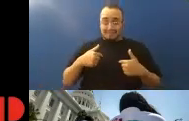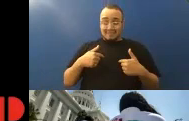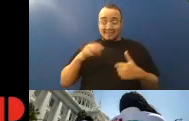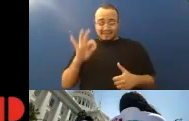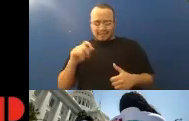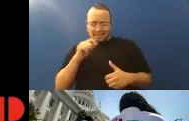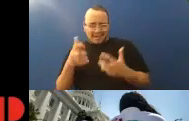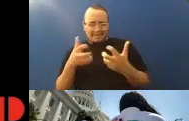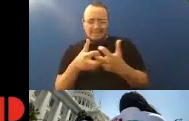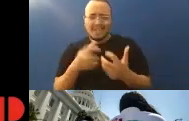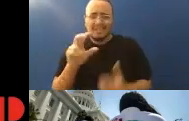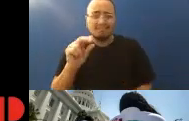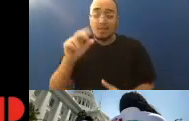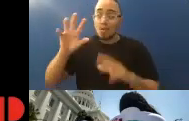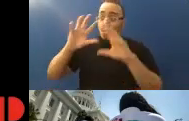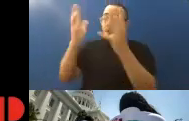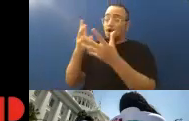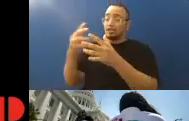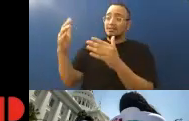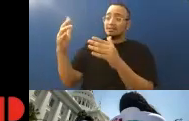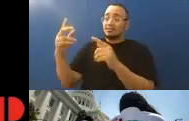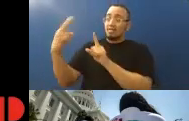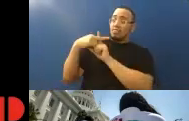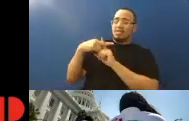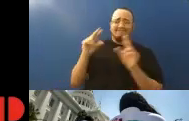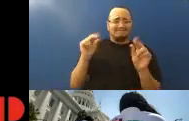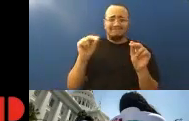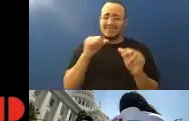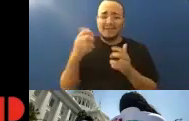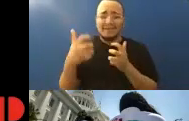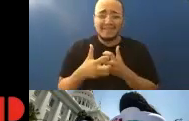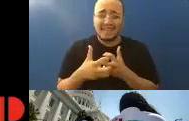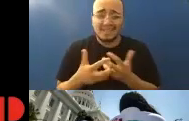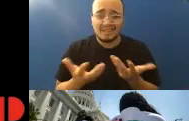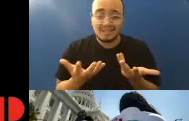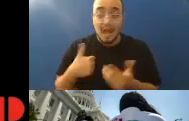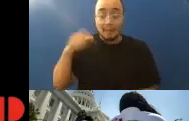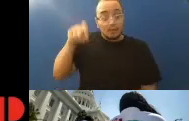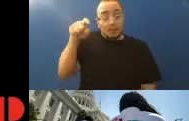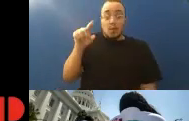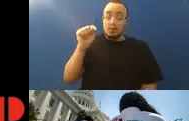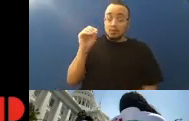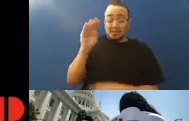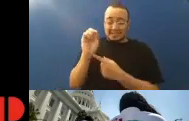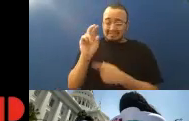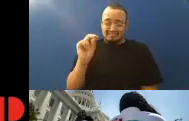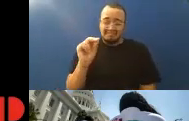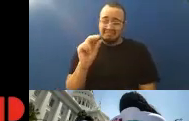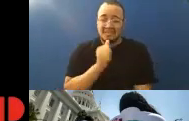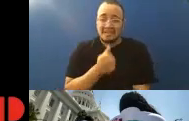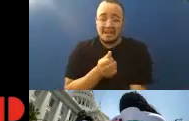the world's expectation of what I am supposed to be to